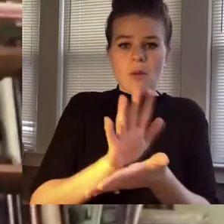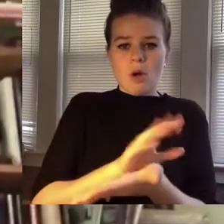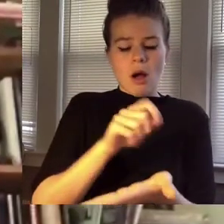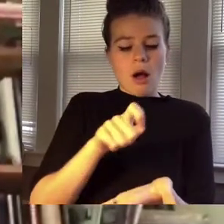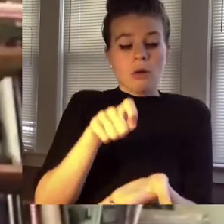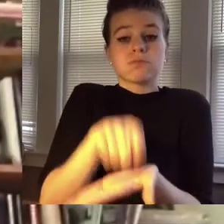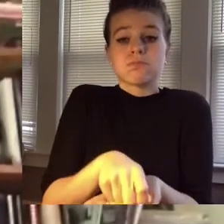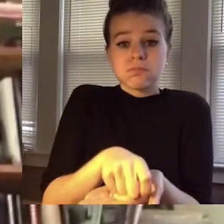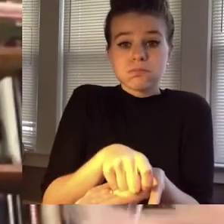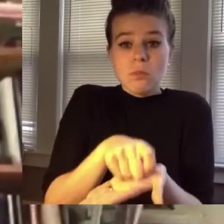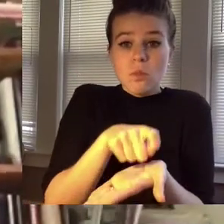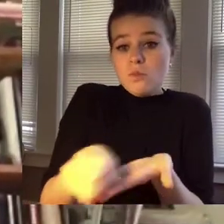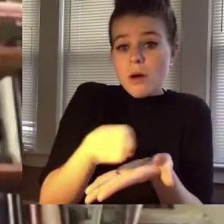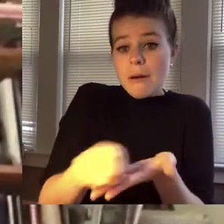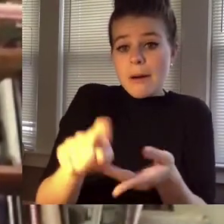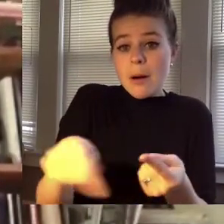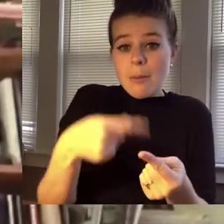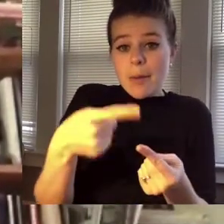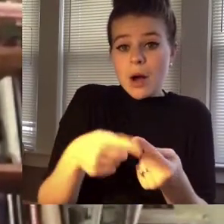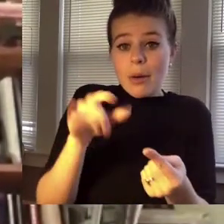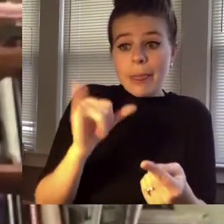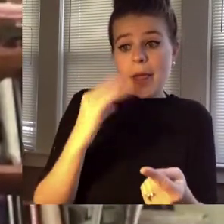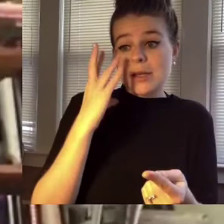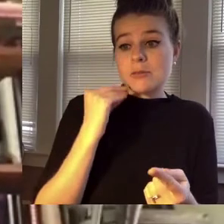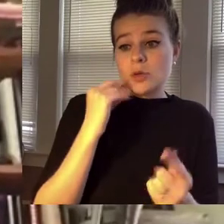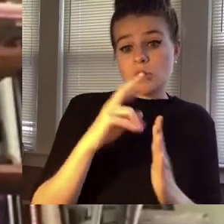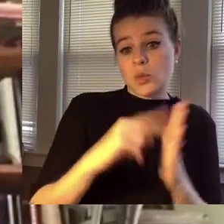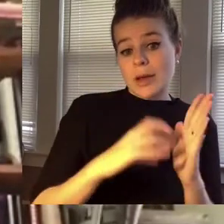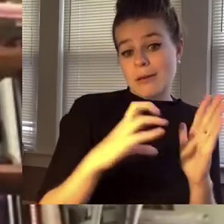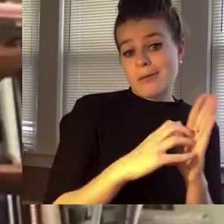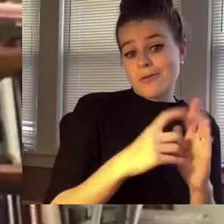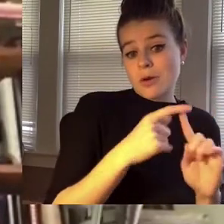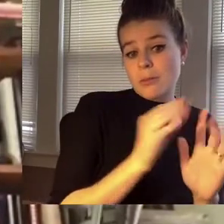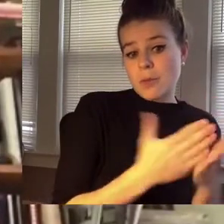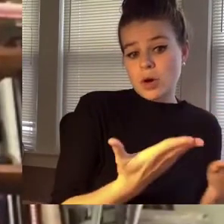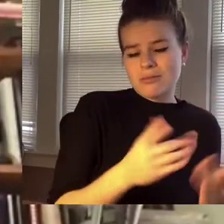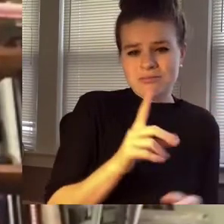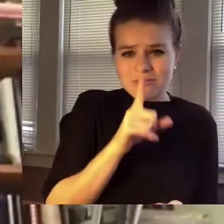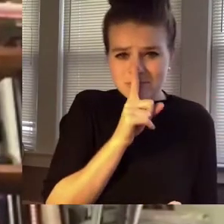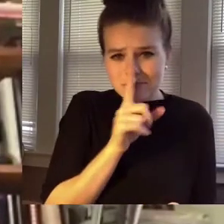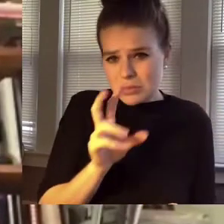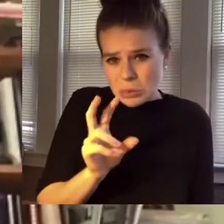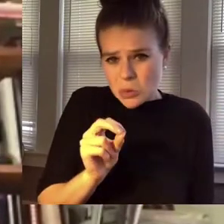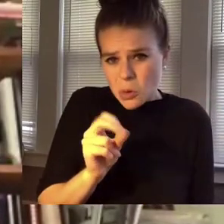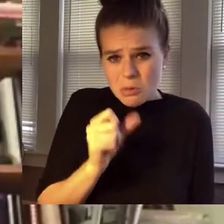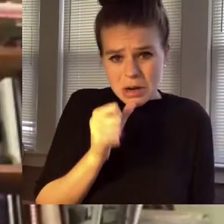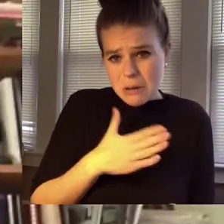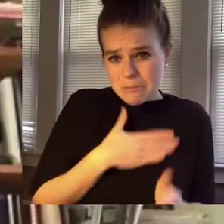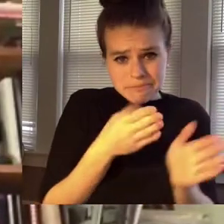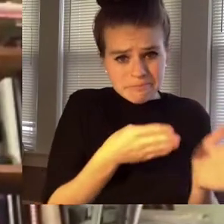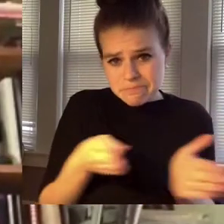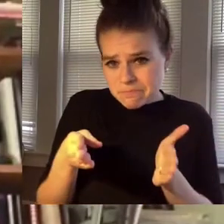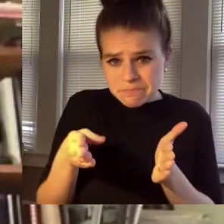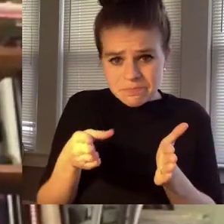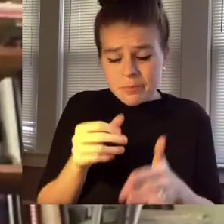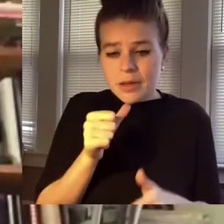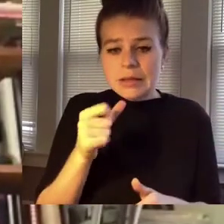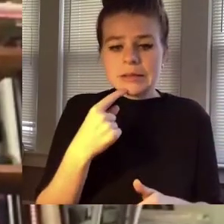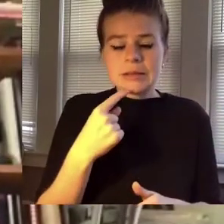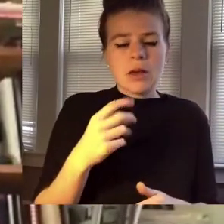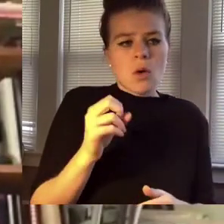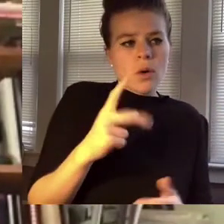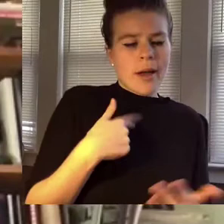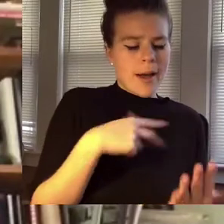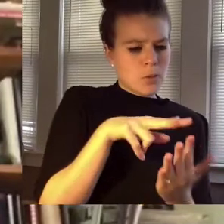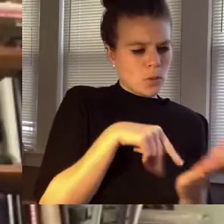about that moment of reading this book and reading a passage. I didn't say, I'm reading this passage